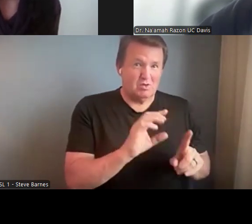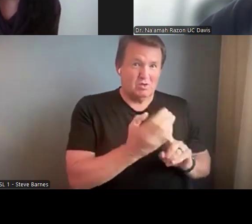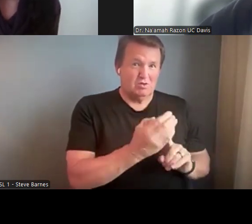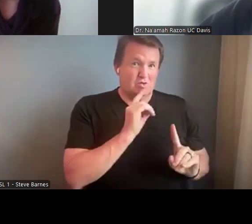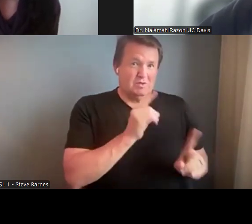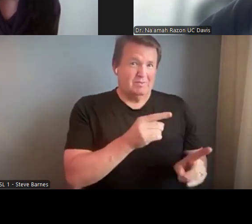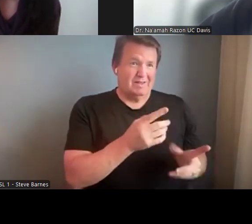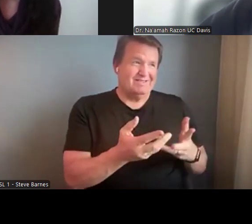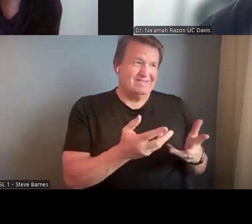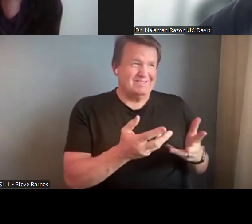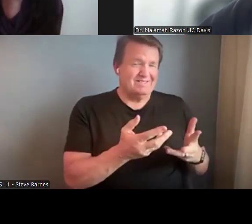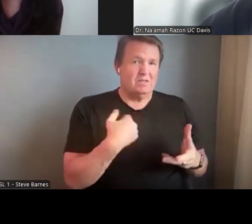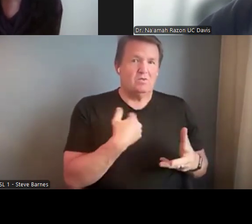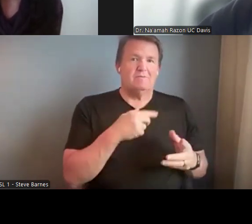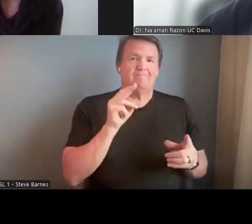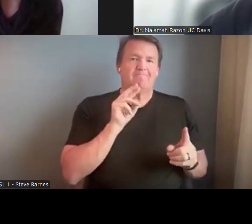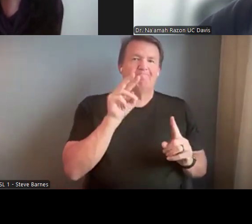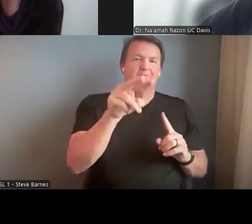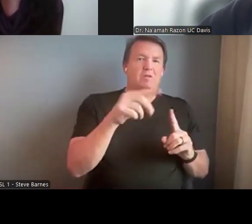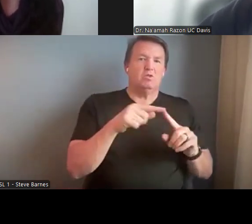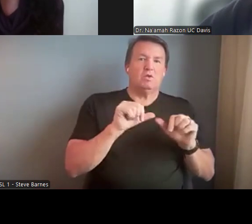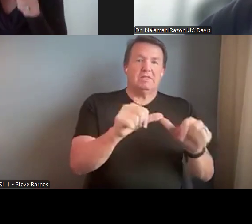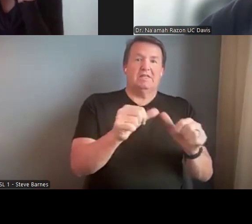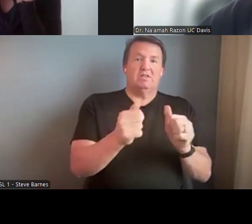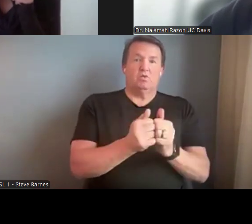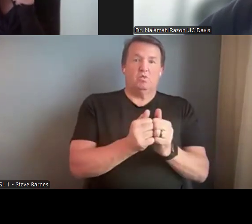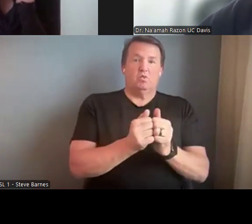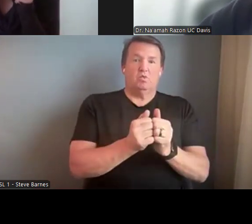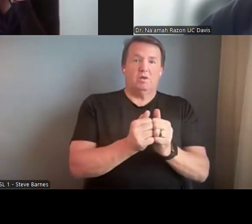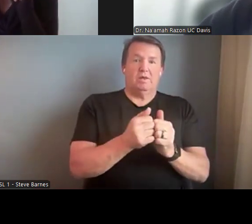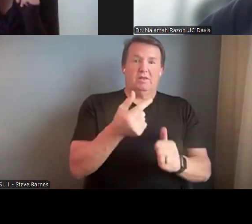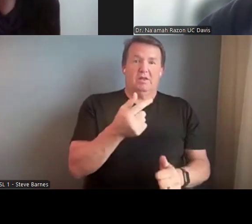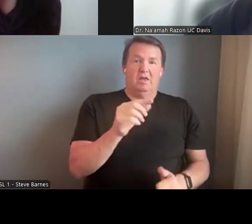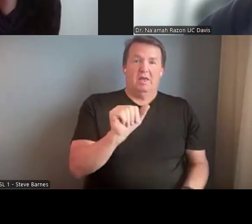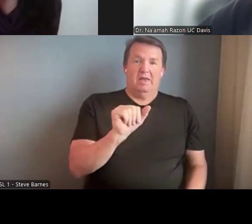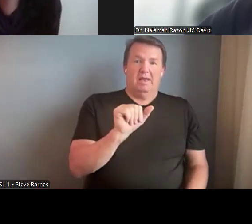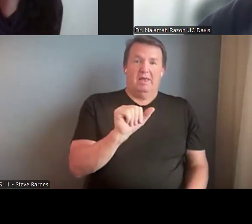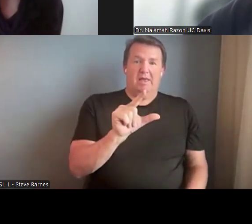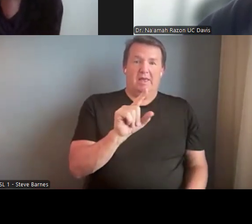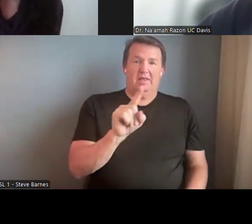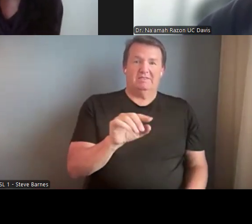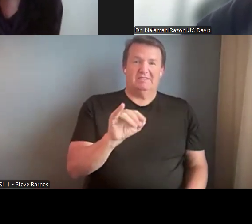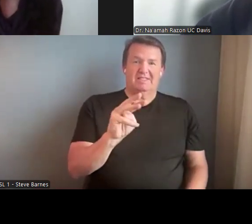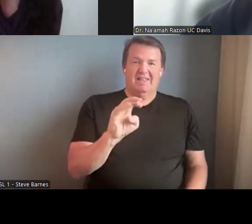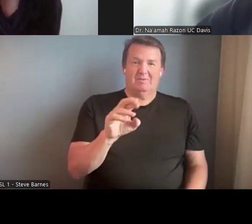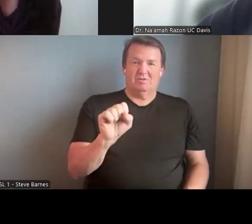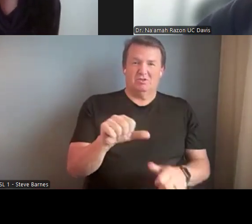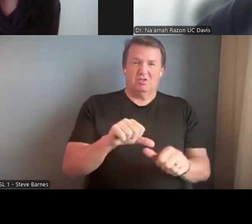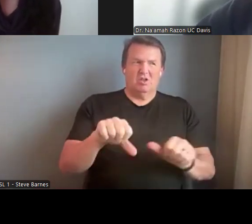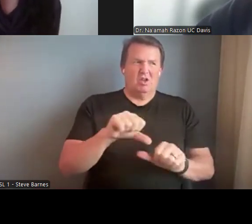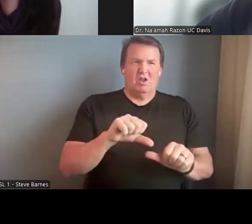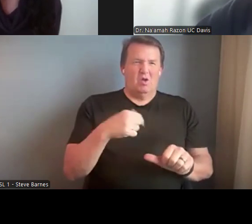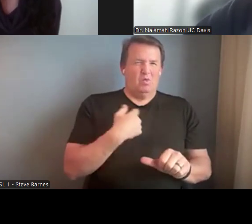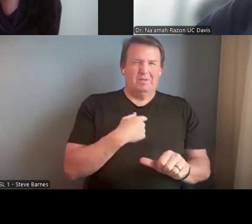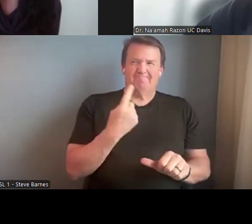we're looking forward to continuing this grant with Alzheimer's Association, our question has been, how do we really reach the masses that need us?